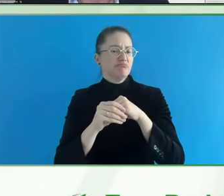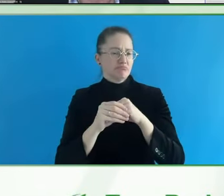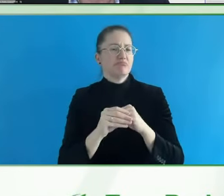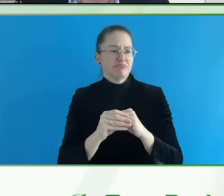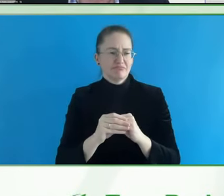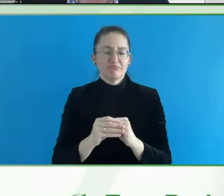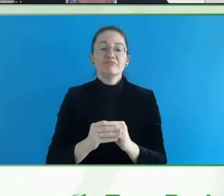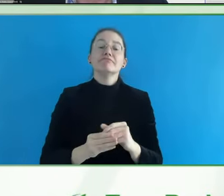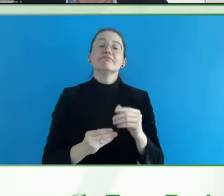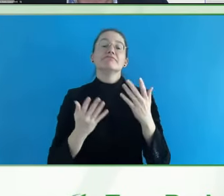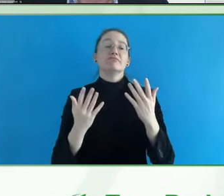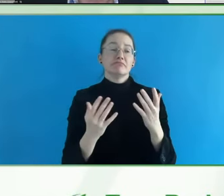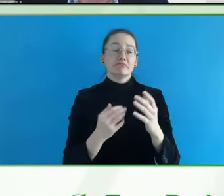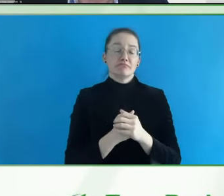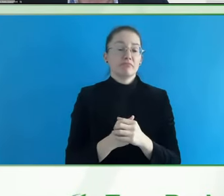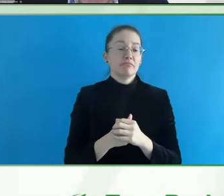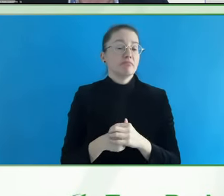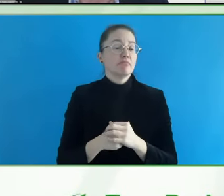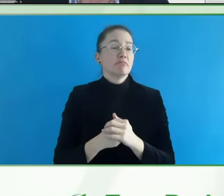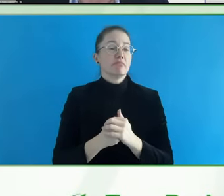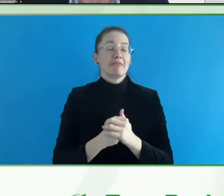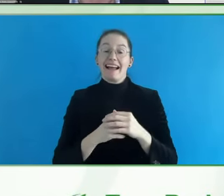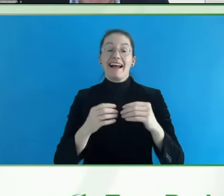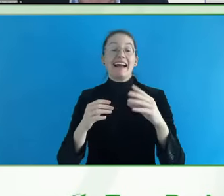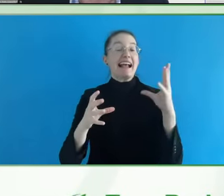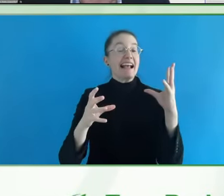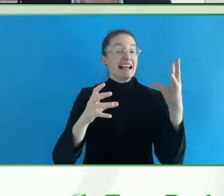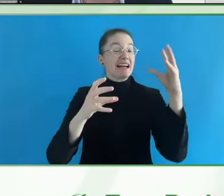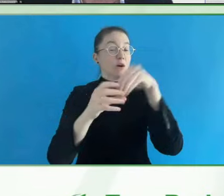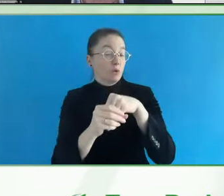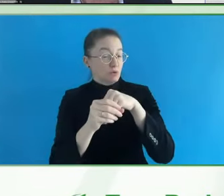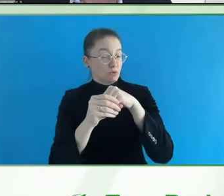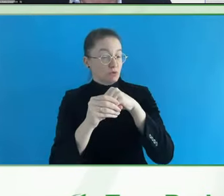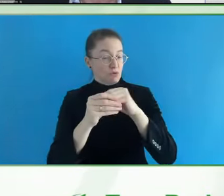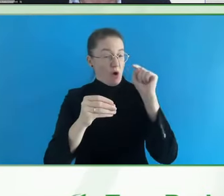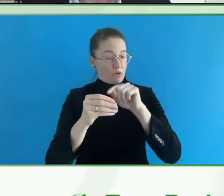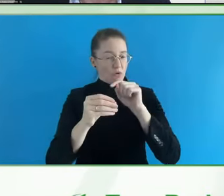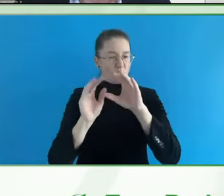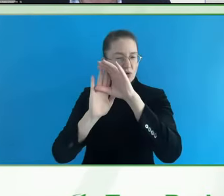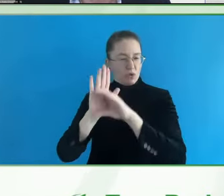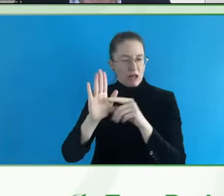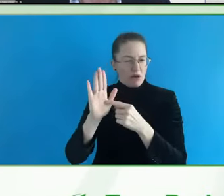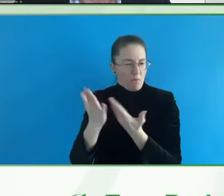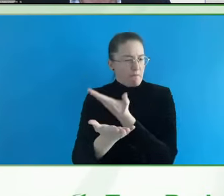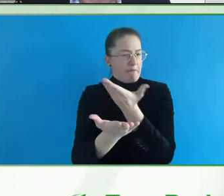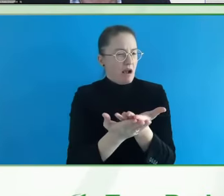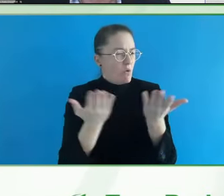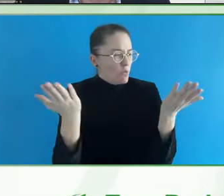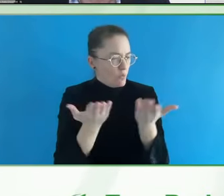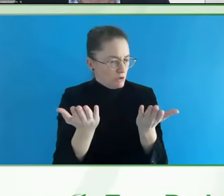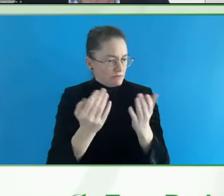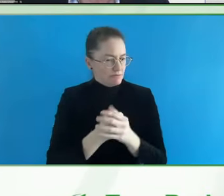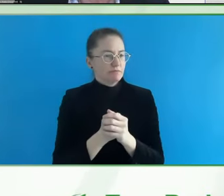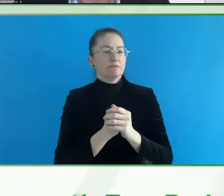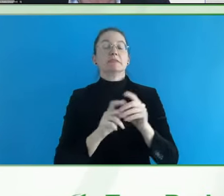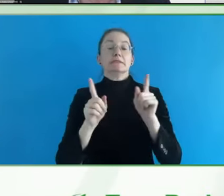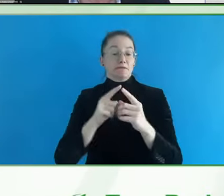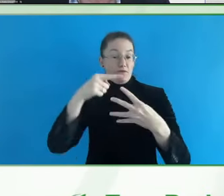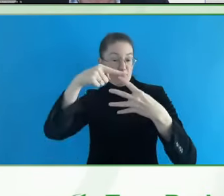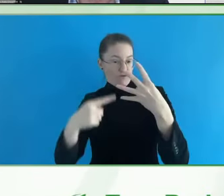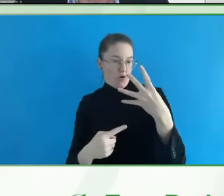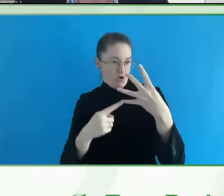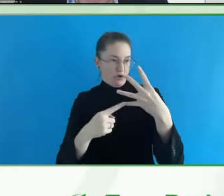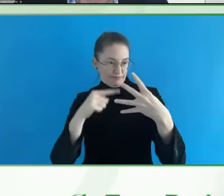main opportunities. The first is transversality. The different competencies are